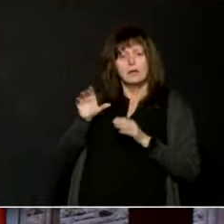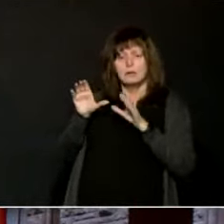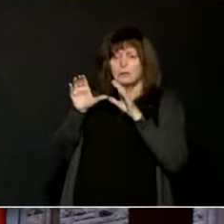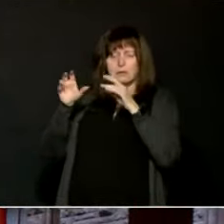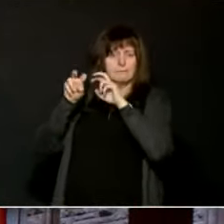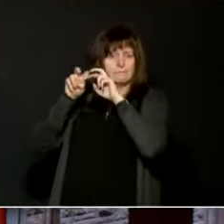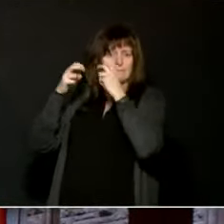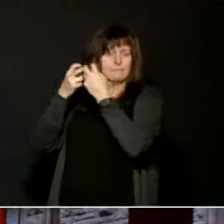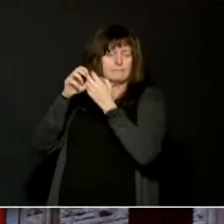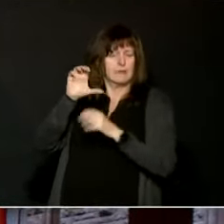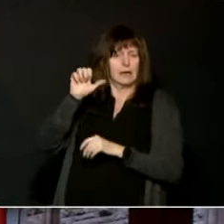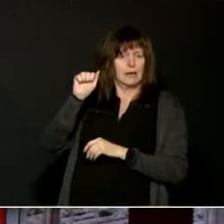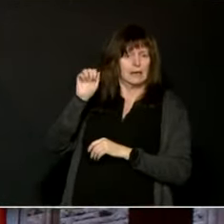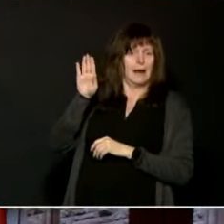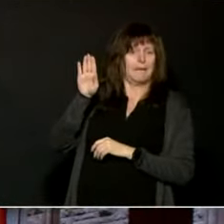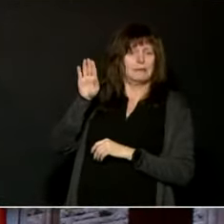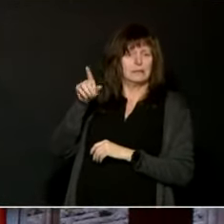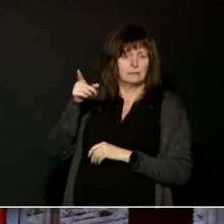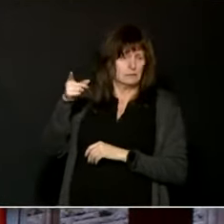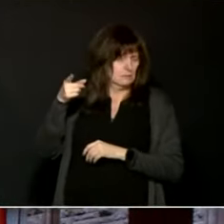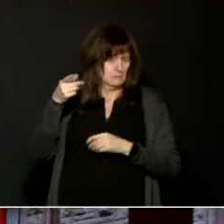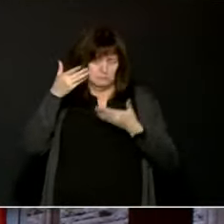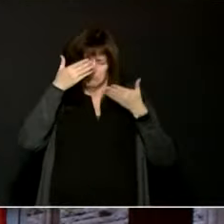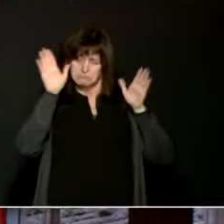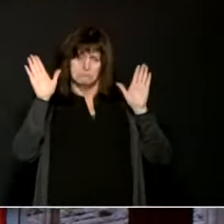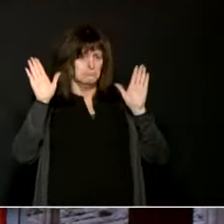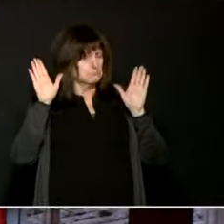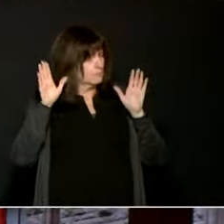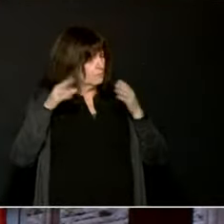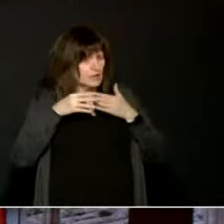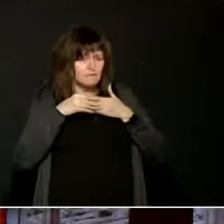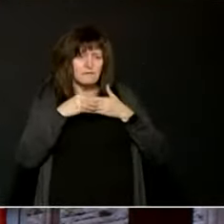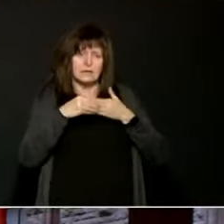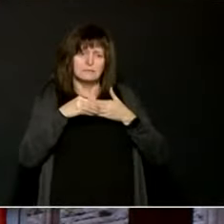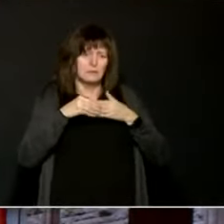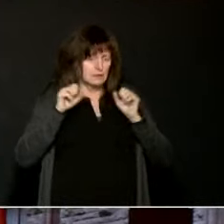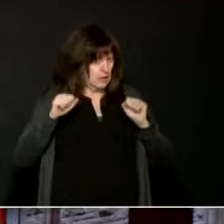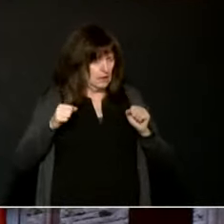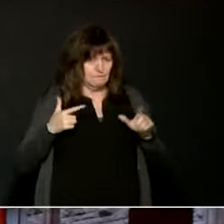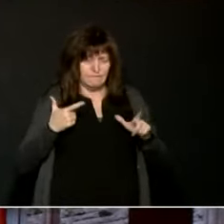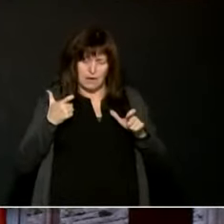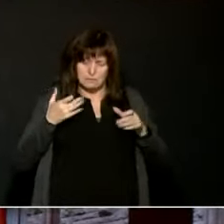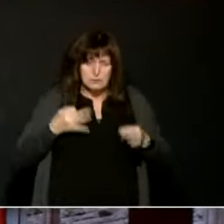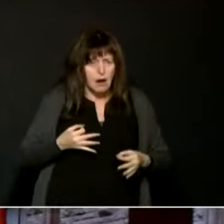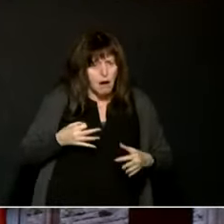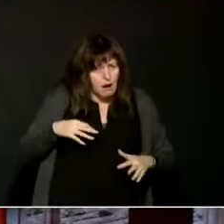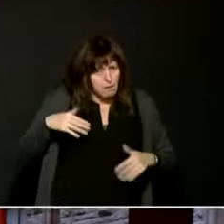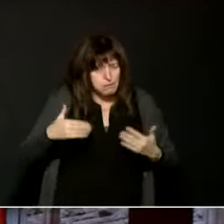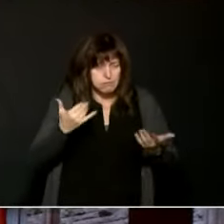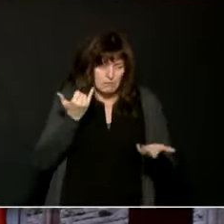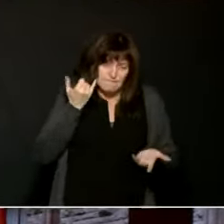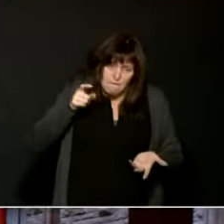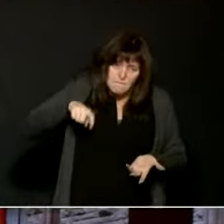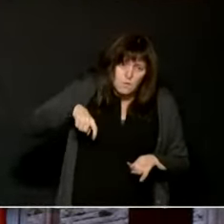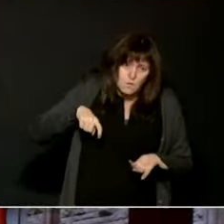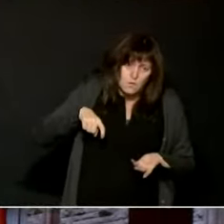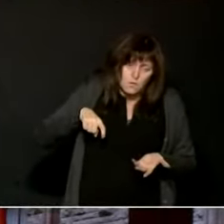much more able to move fast on ones if they need to. So the old cycle of